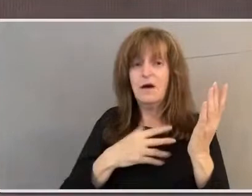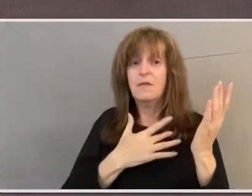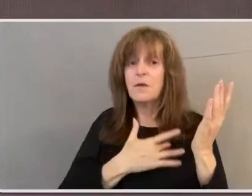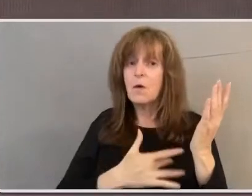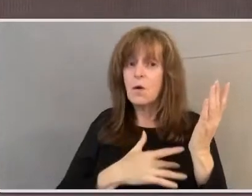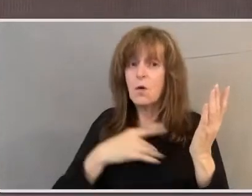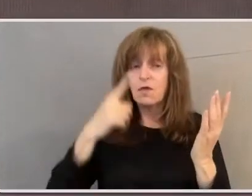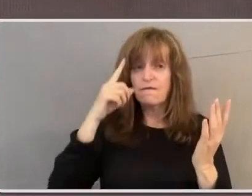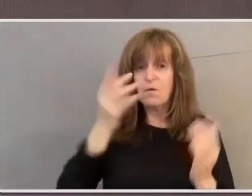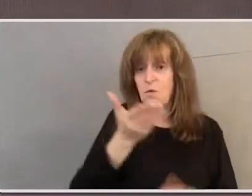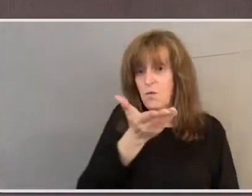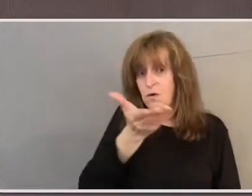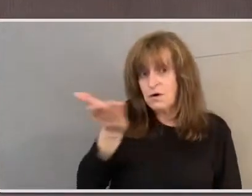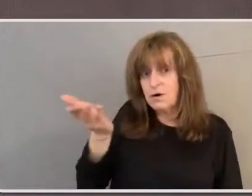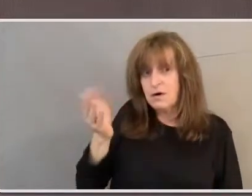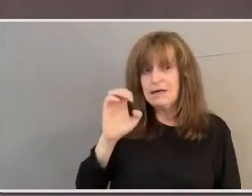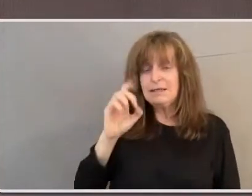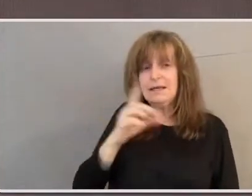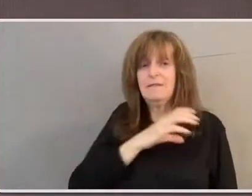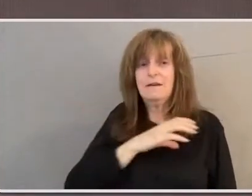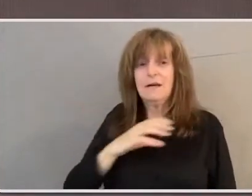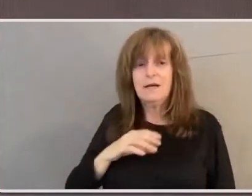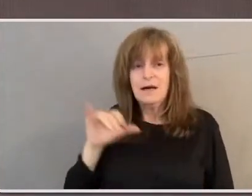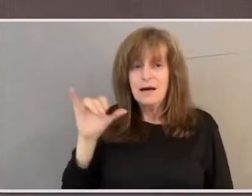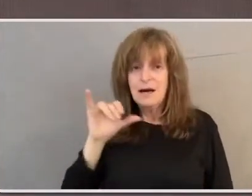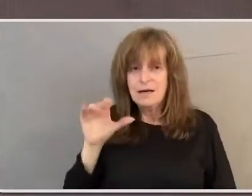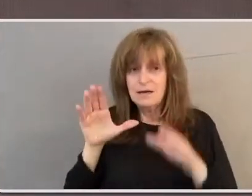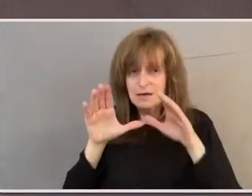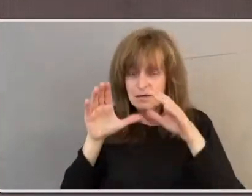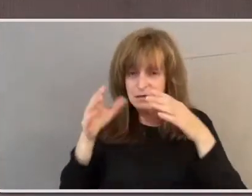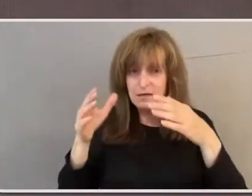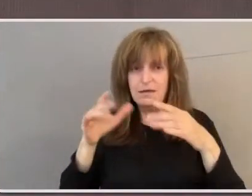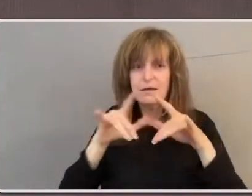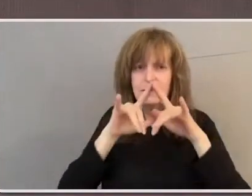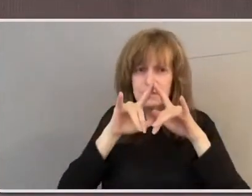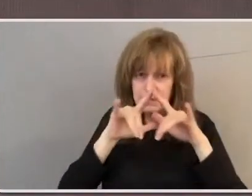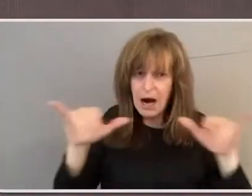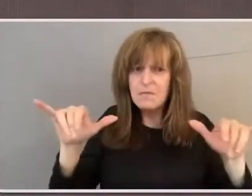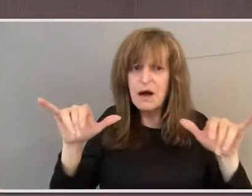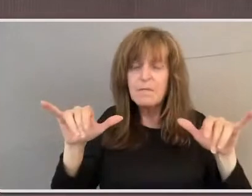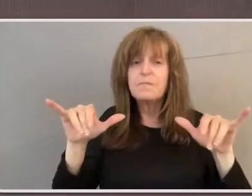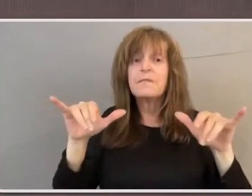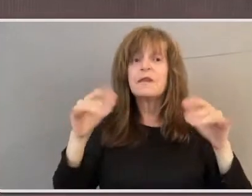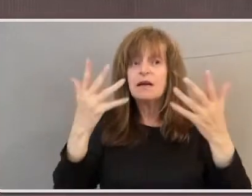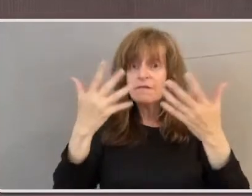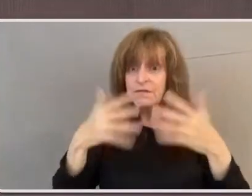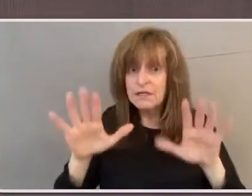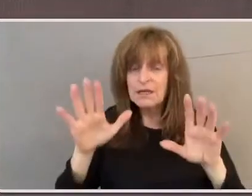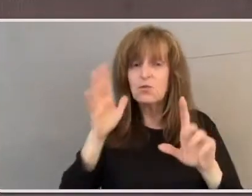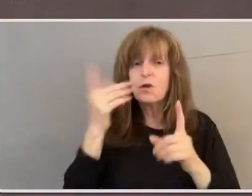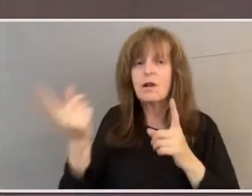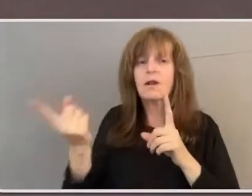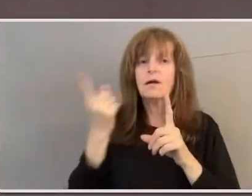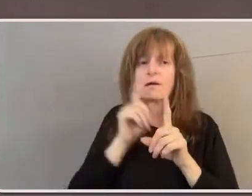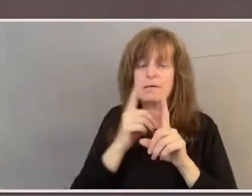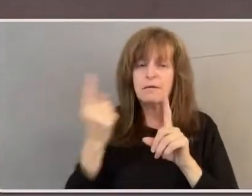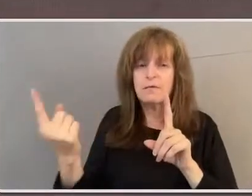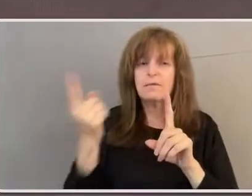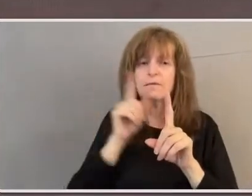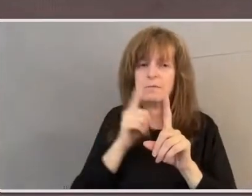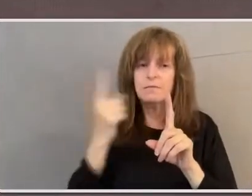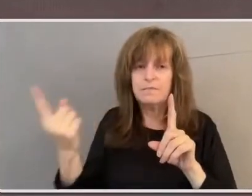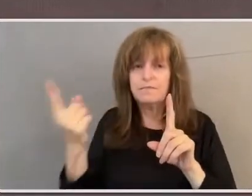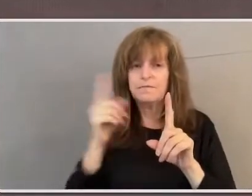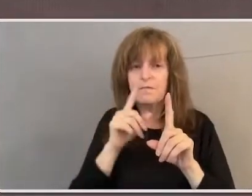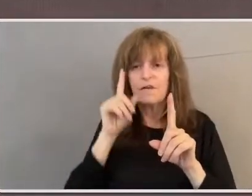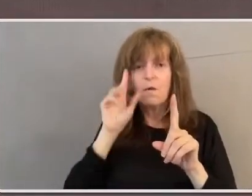group. Then, each minister will come forward to take their oaths of office. Following the administration of the